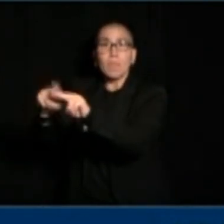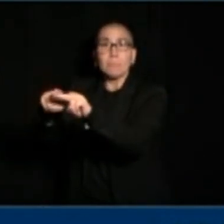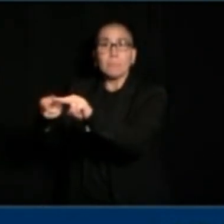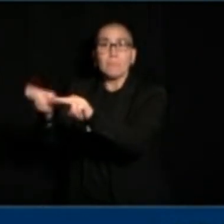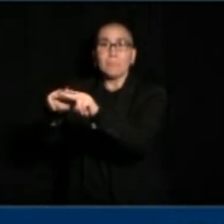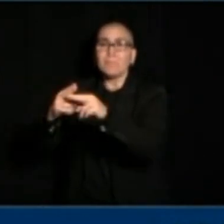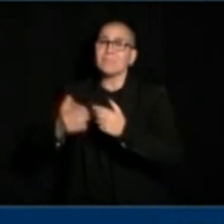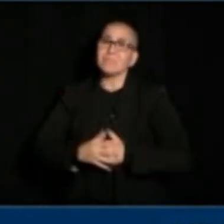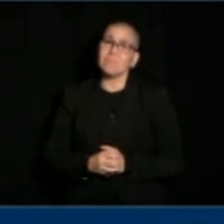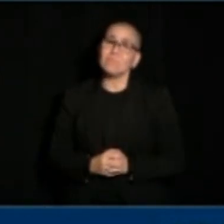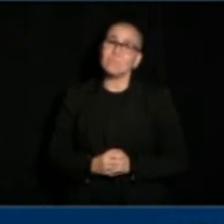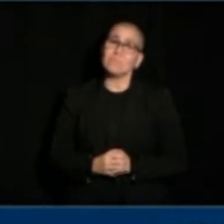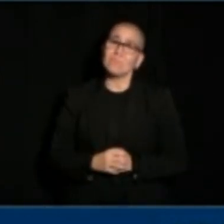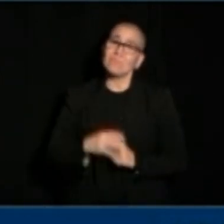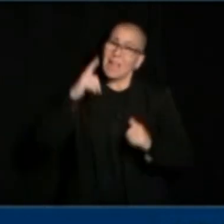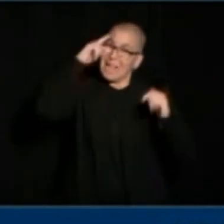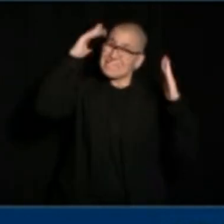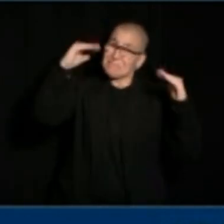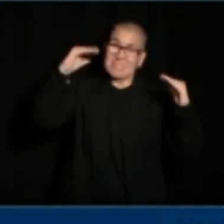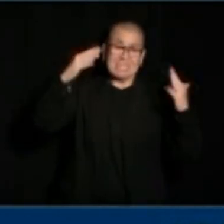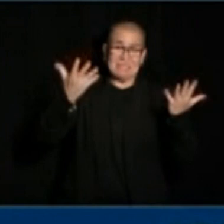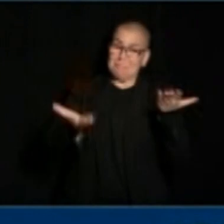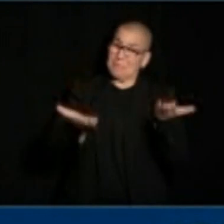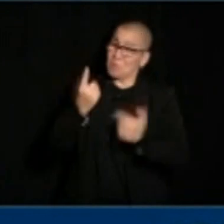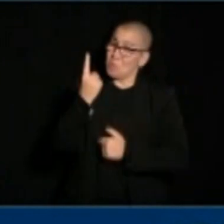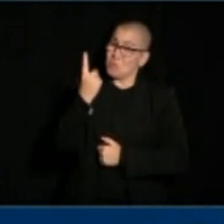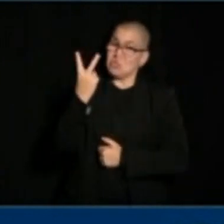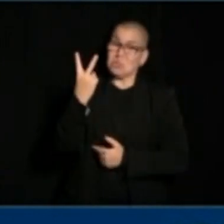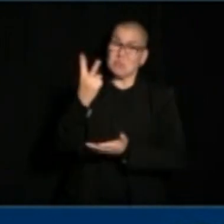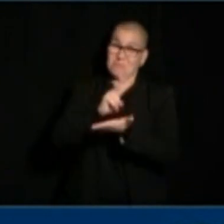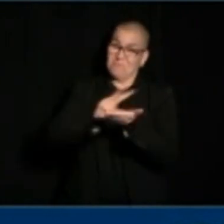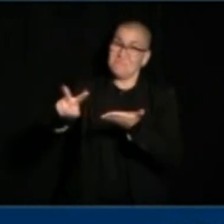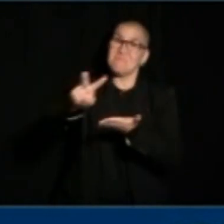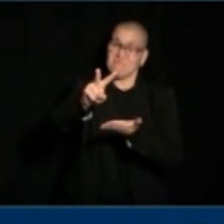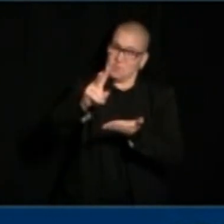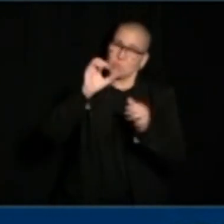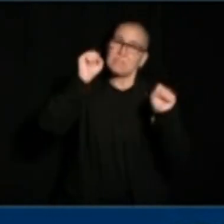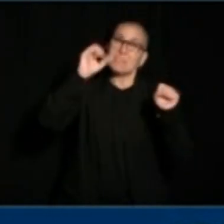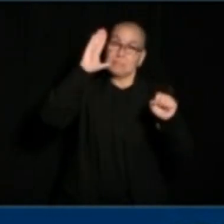to understand the 1 or 2 people we would see in the hospital. And then we would